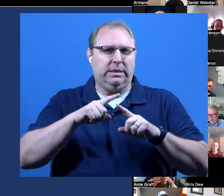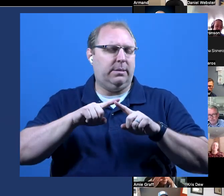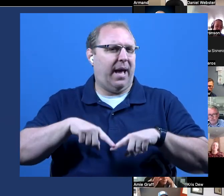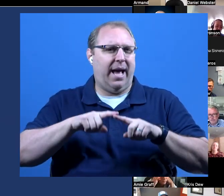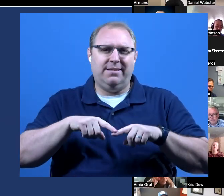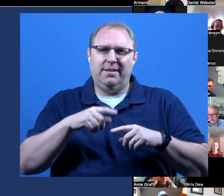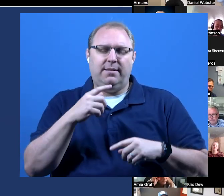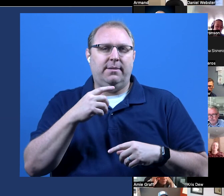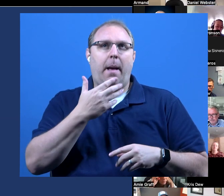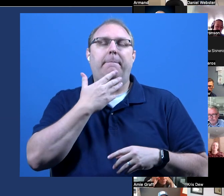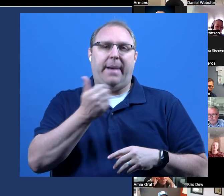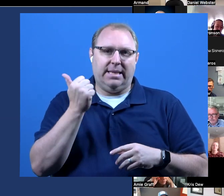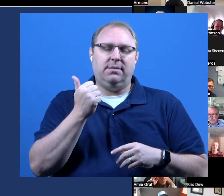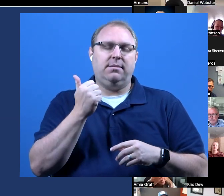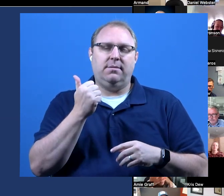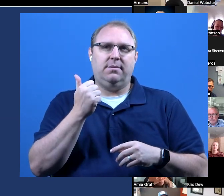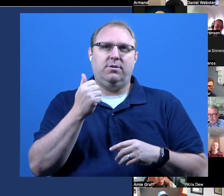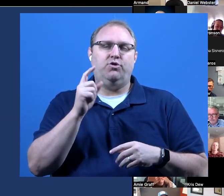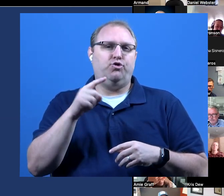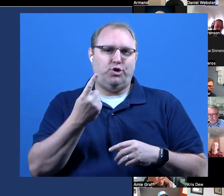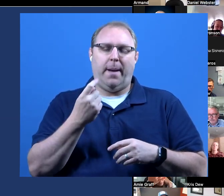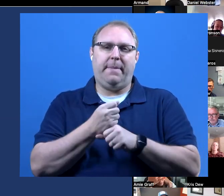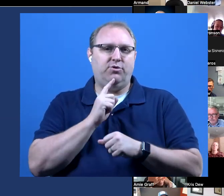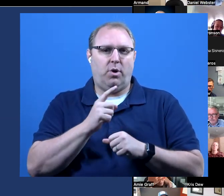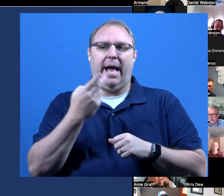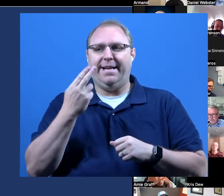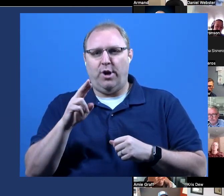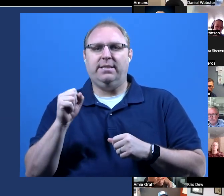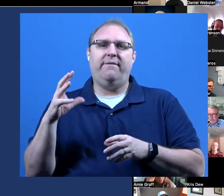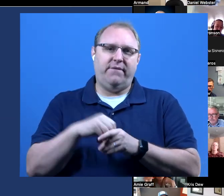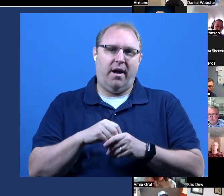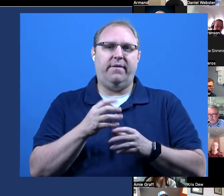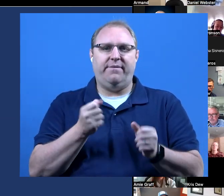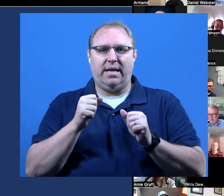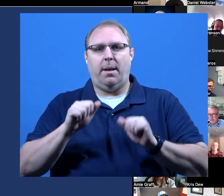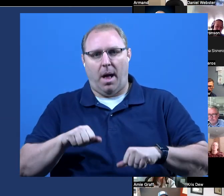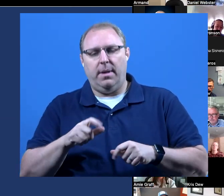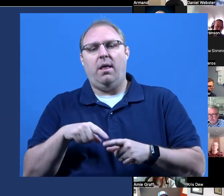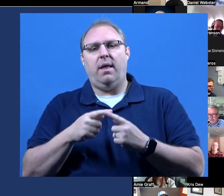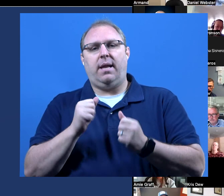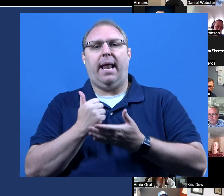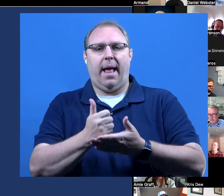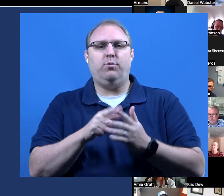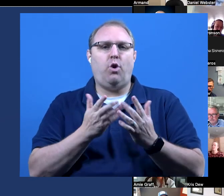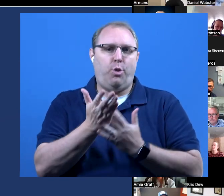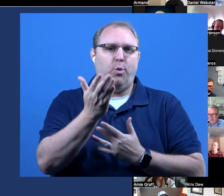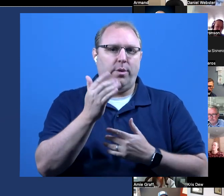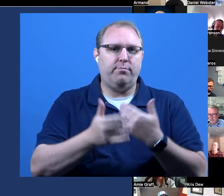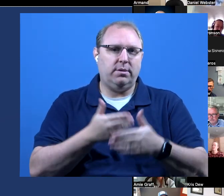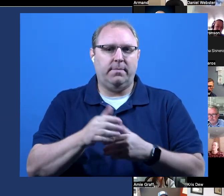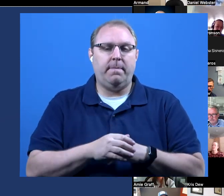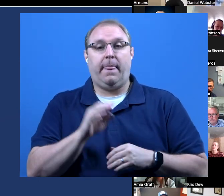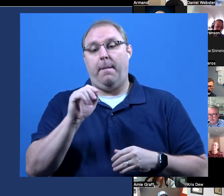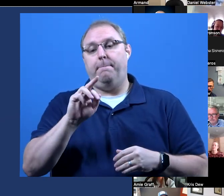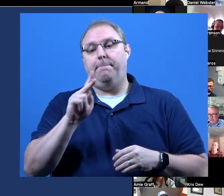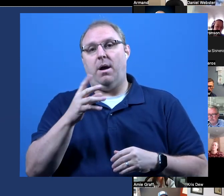more. Great, awesome. So you're not here, so I'm just going to applaud Armin, Diane, and Mark. Thank them for their